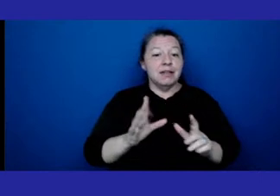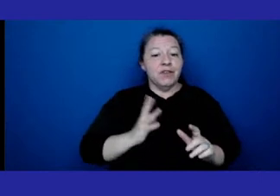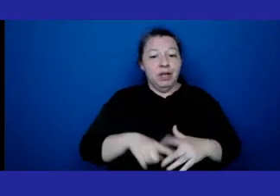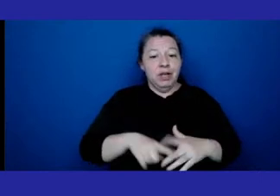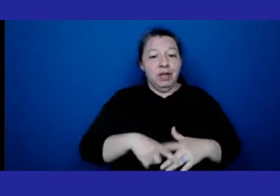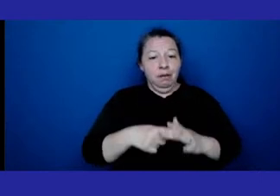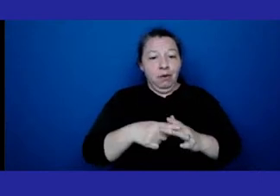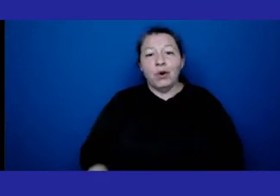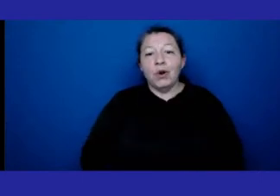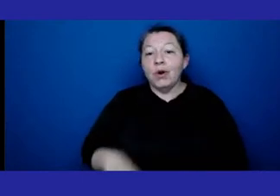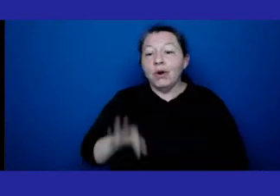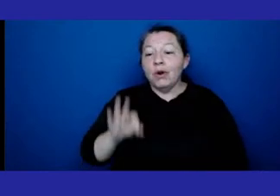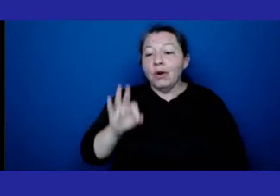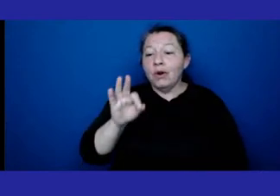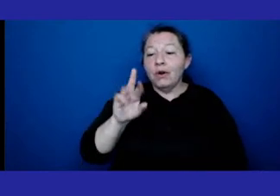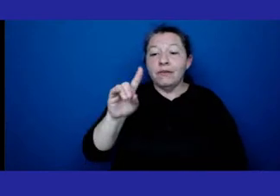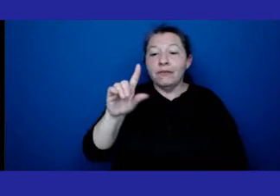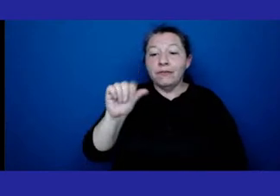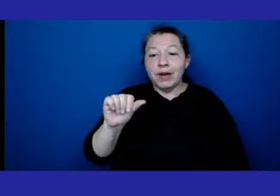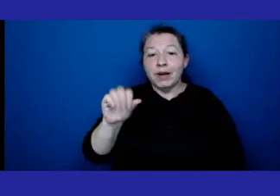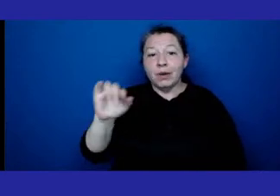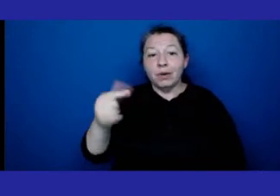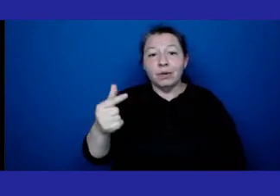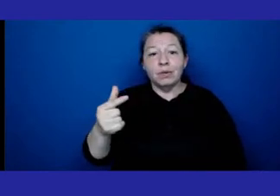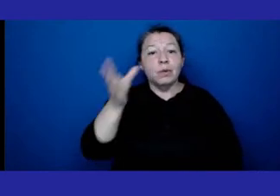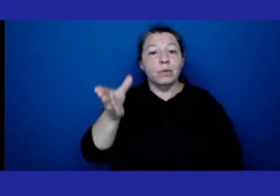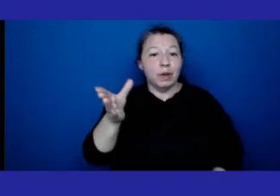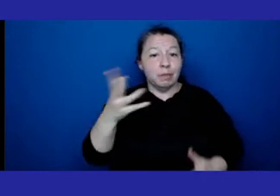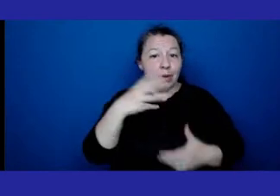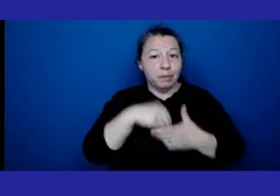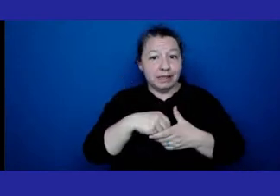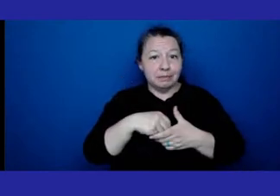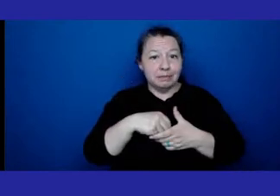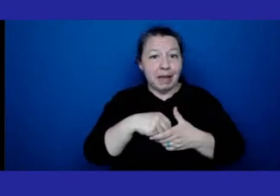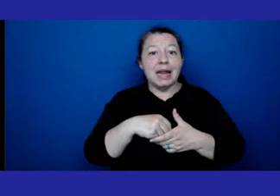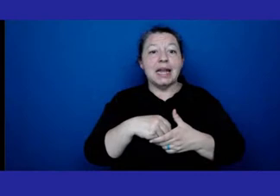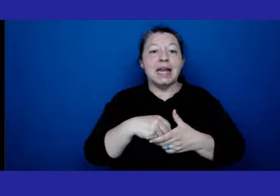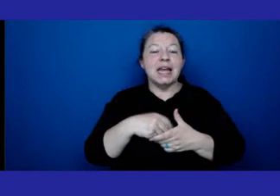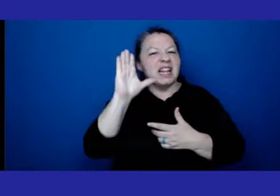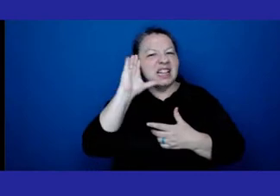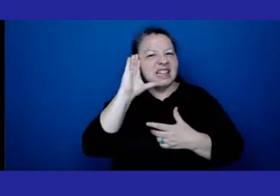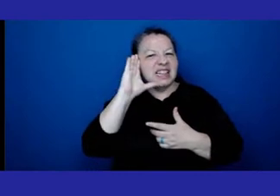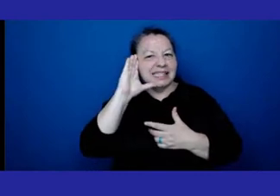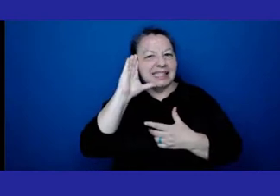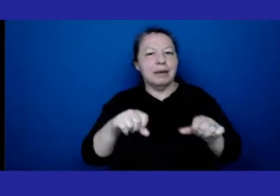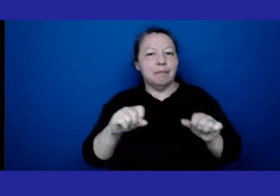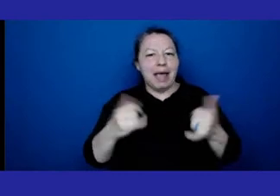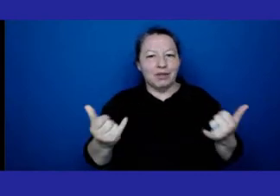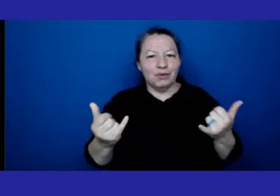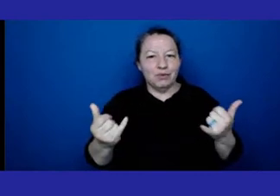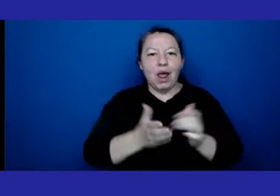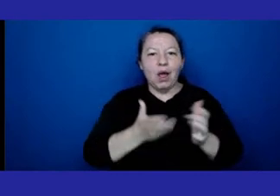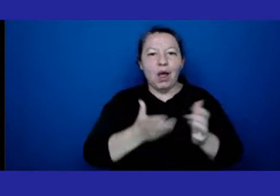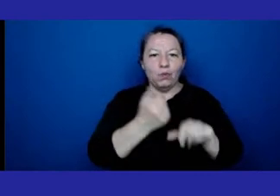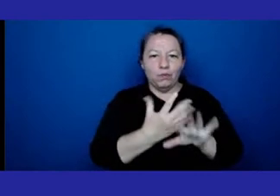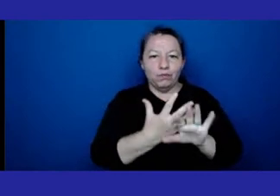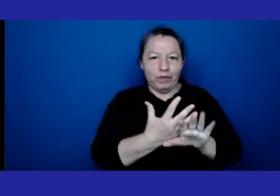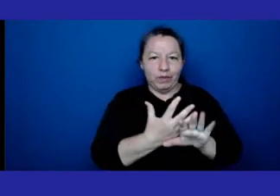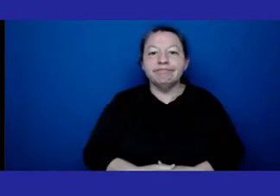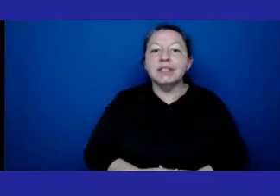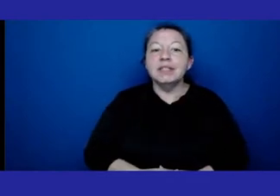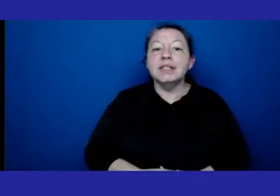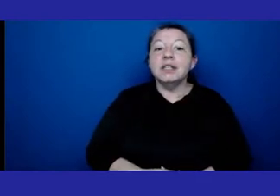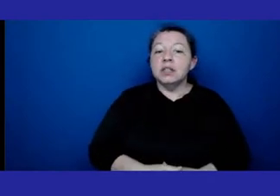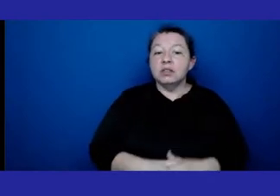So Frida Wang is participating in the meeting in a listening capacity, virtually. Let me go